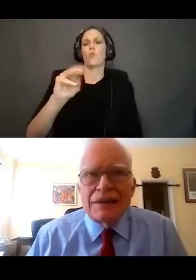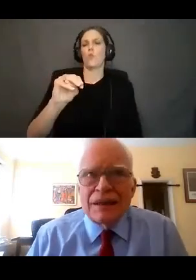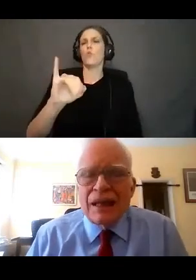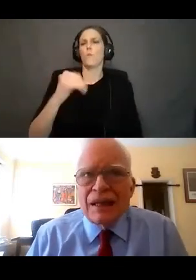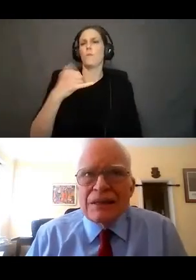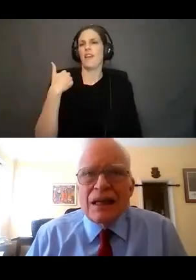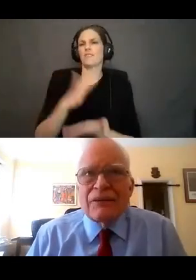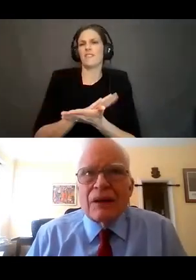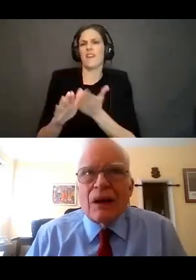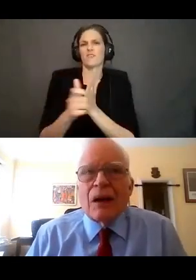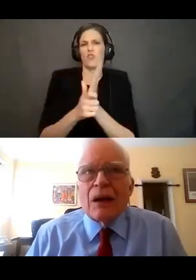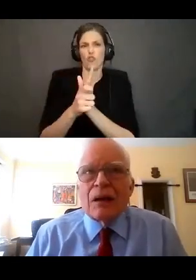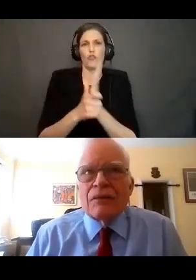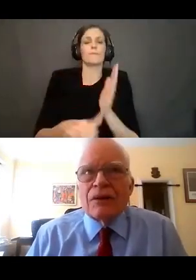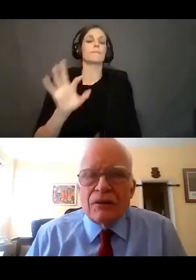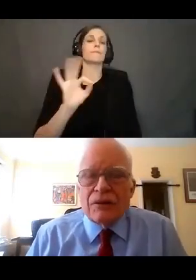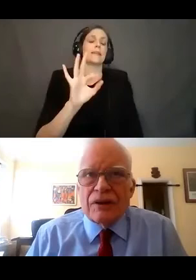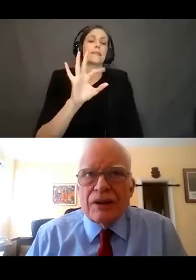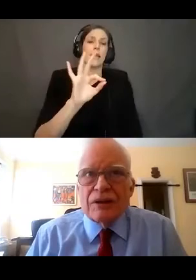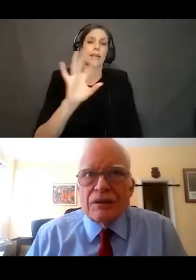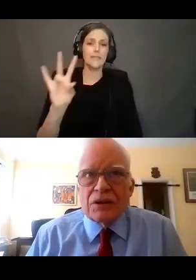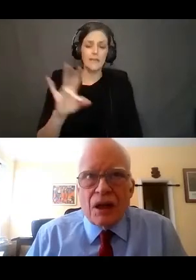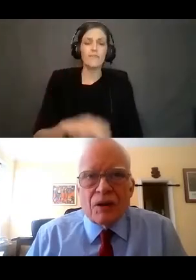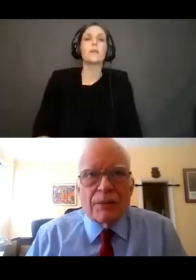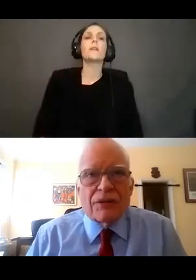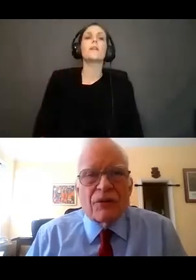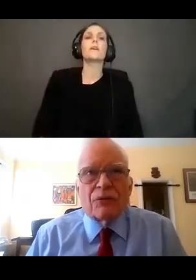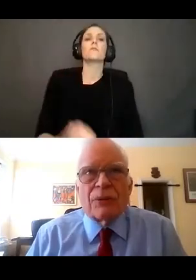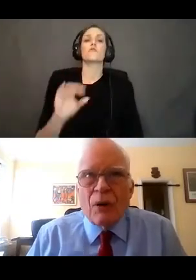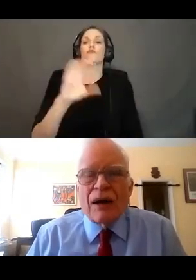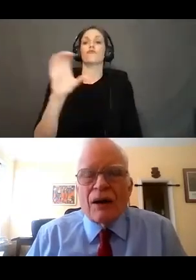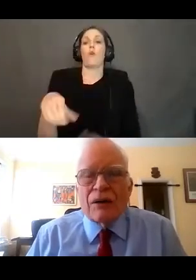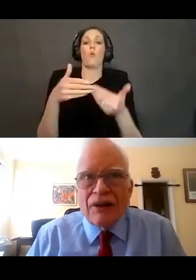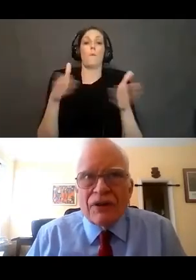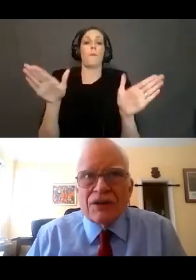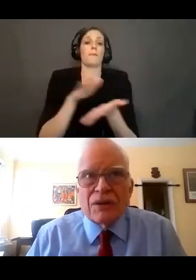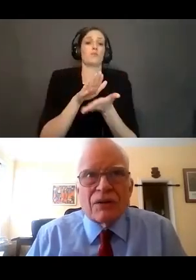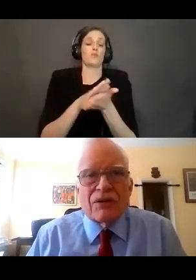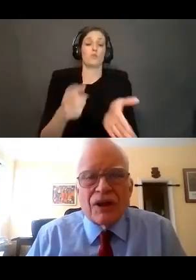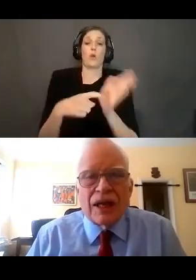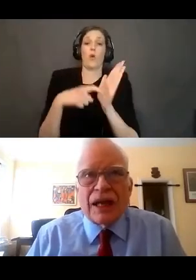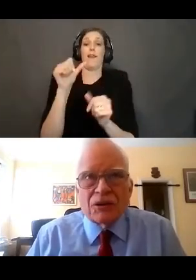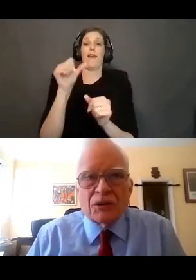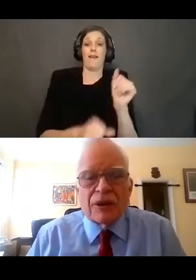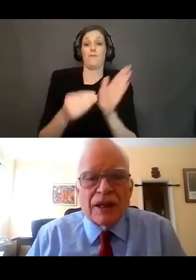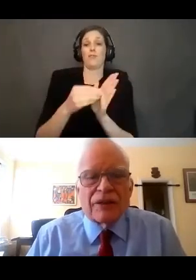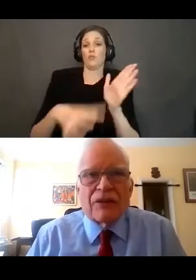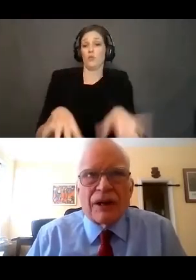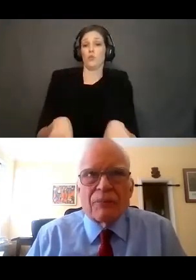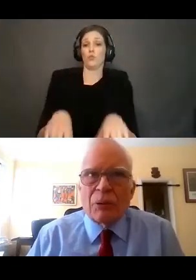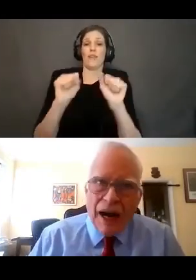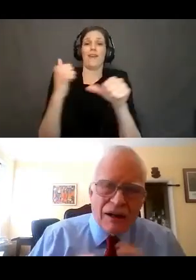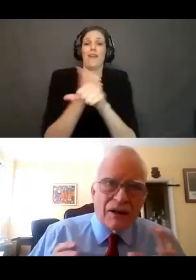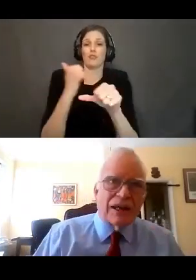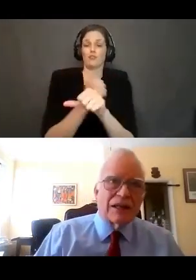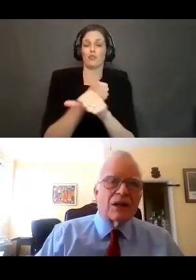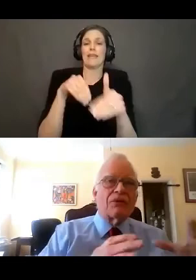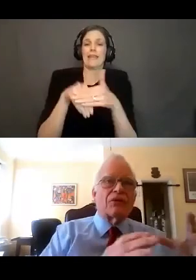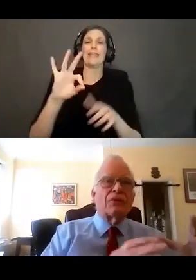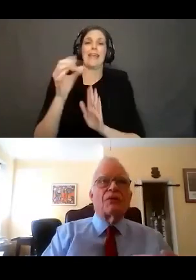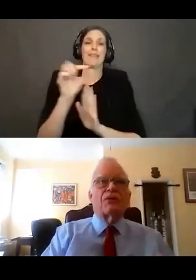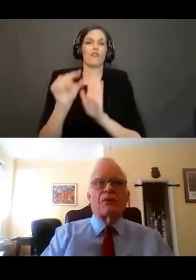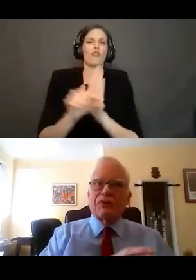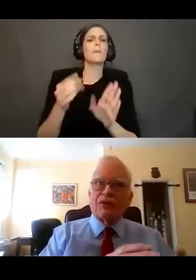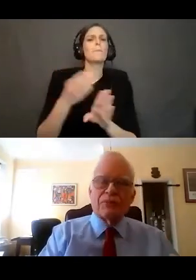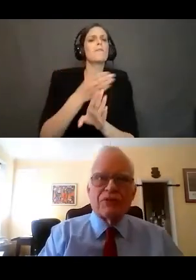In 1997, the Chicago Public Schools required every student to take algebra in 9th grade. Prior to that, there